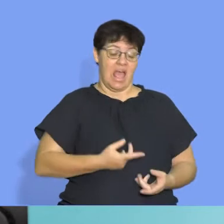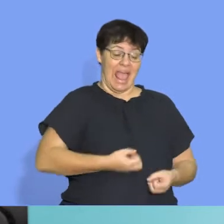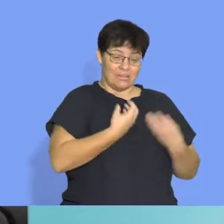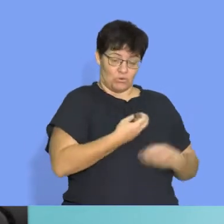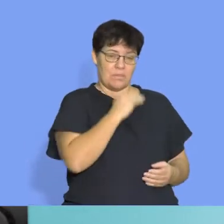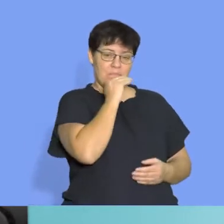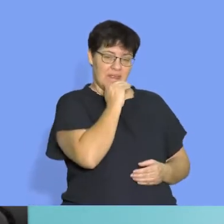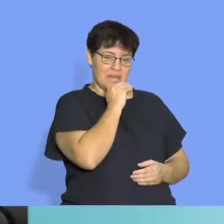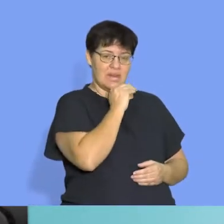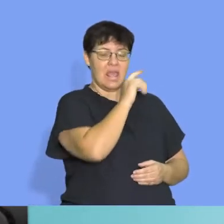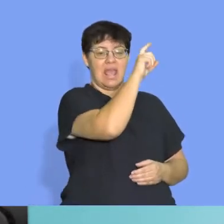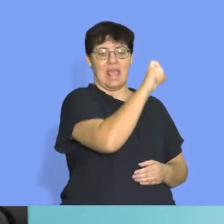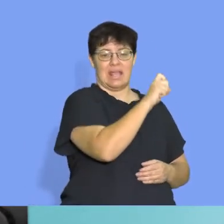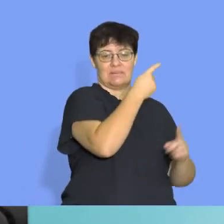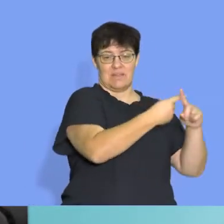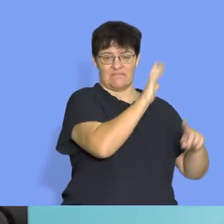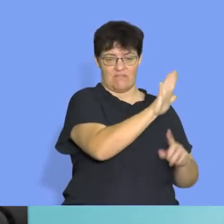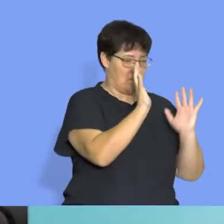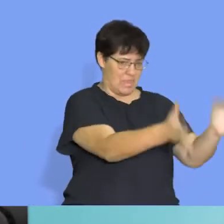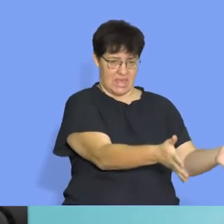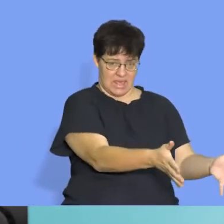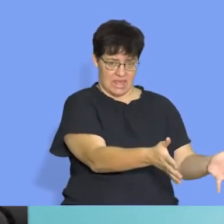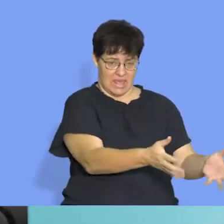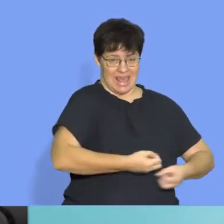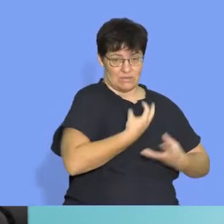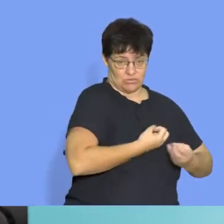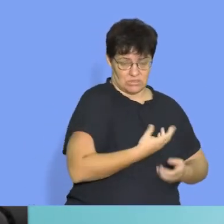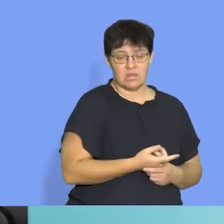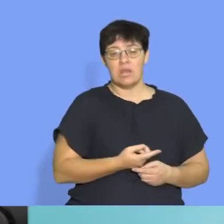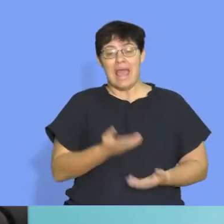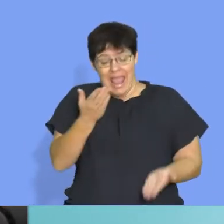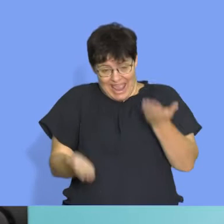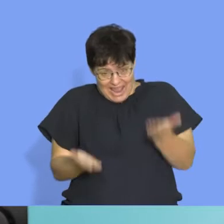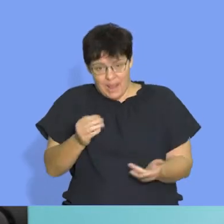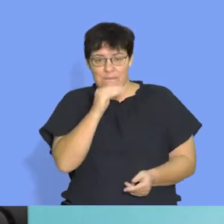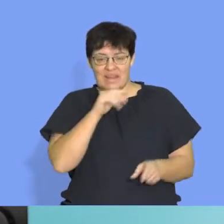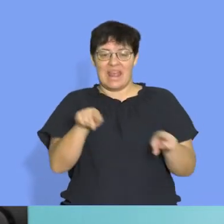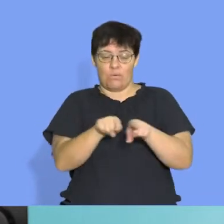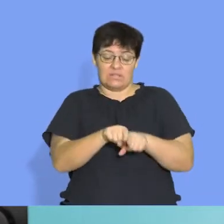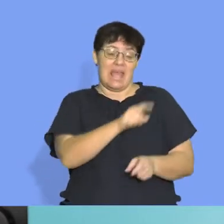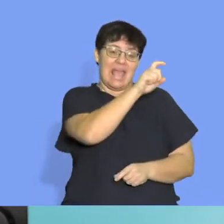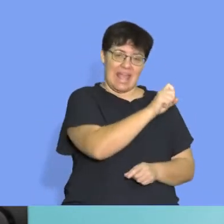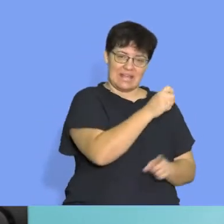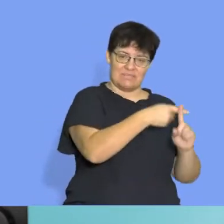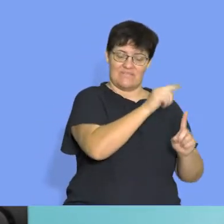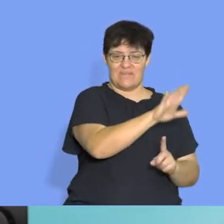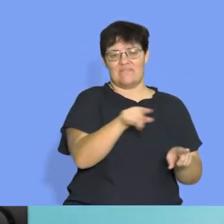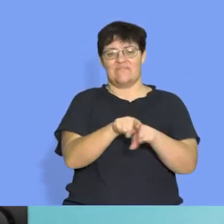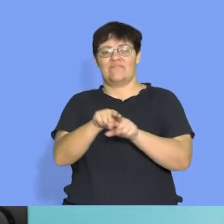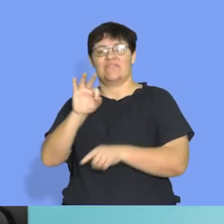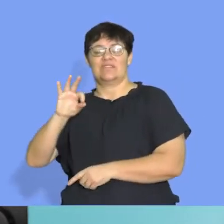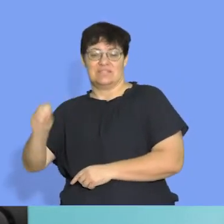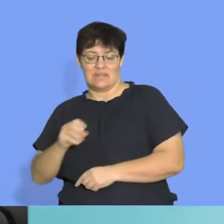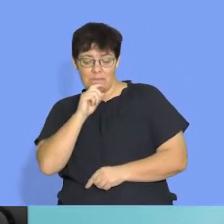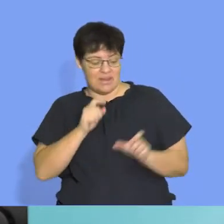an equation. And the other interesting thing about the equal sign is it really means that the 2